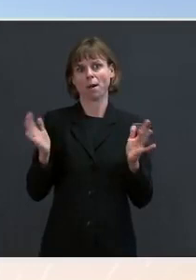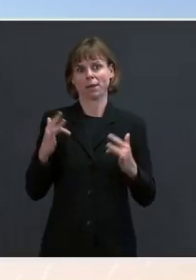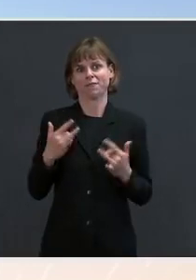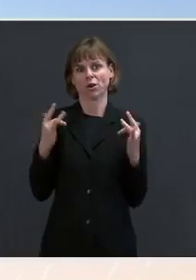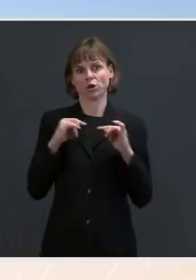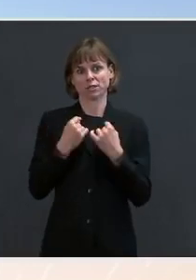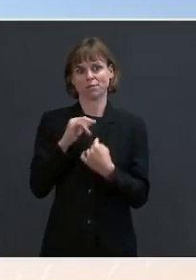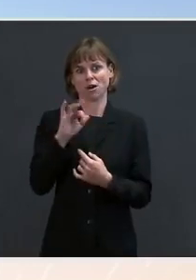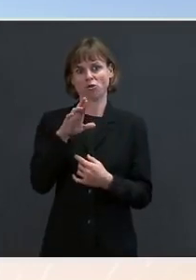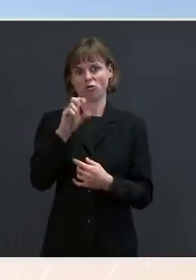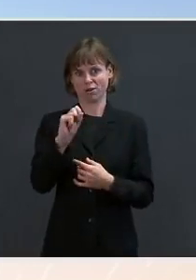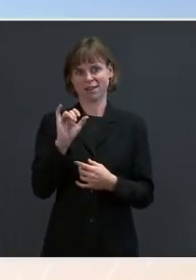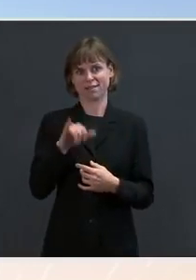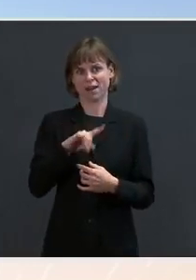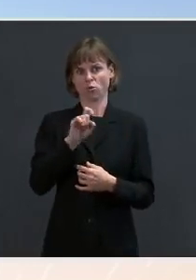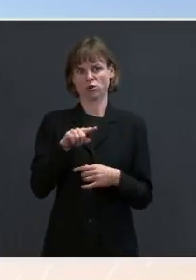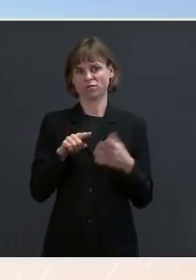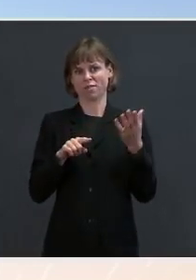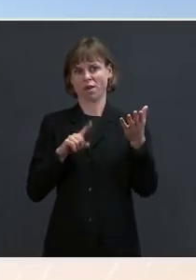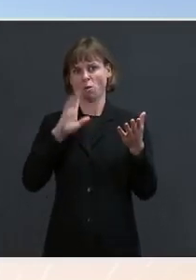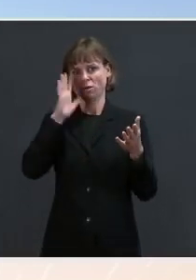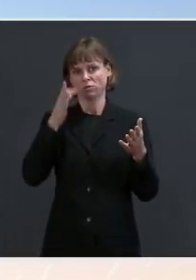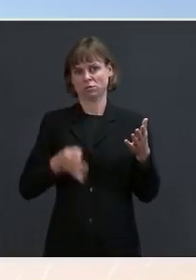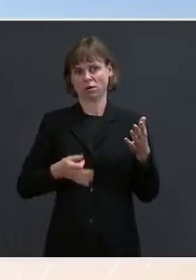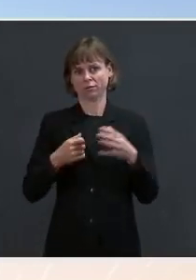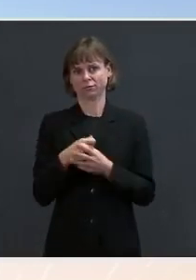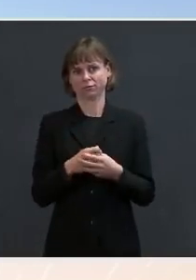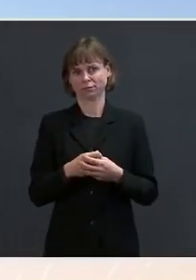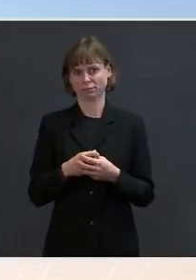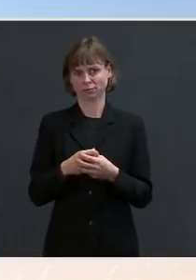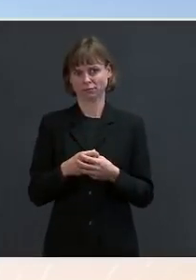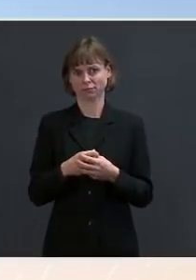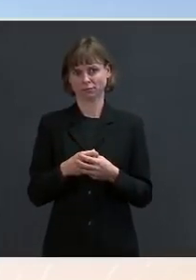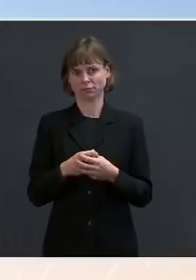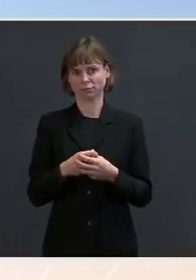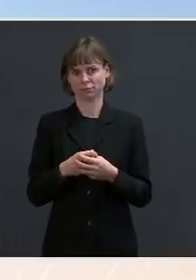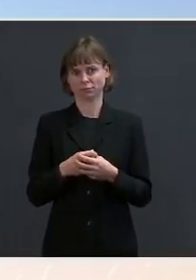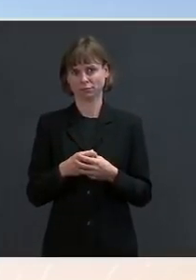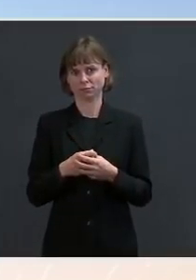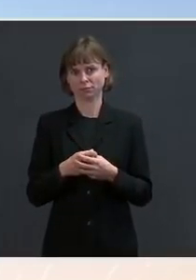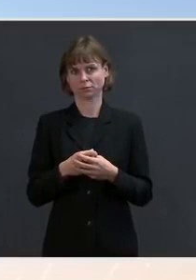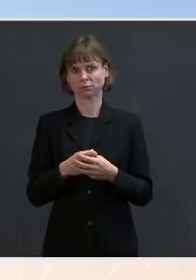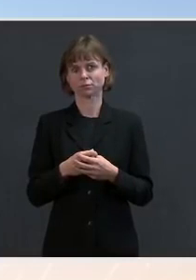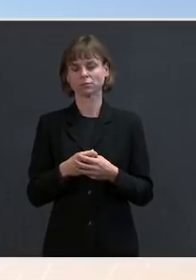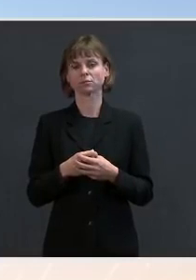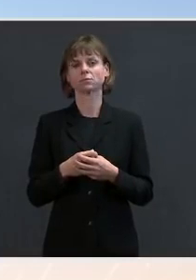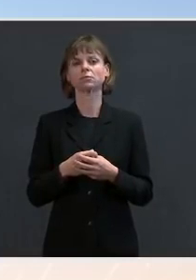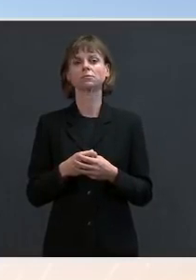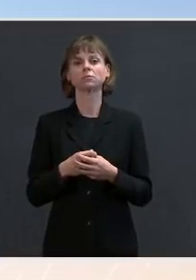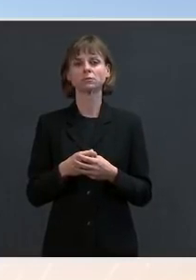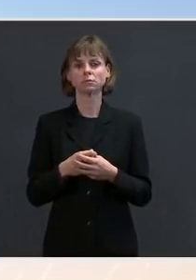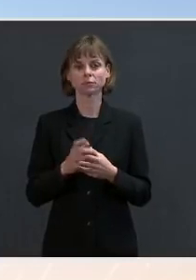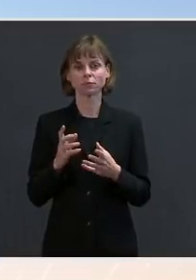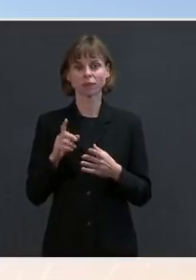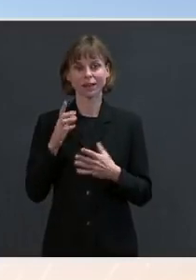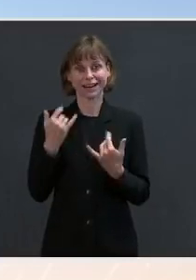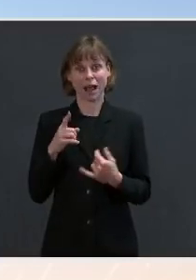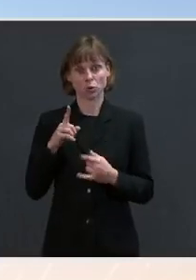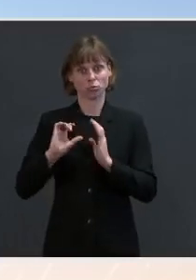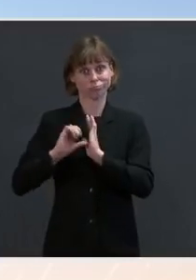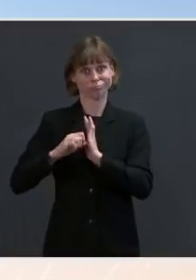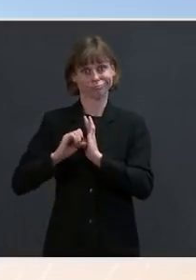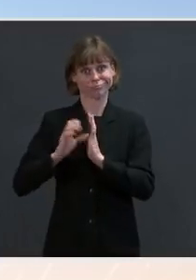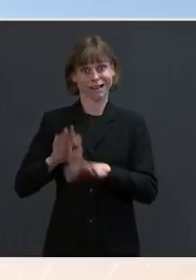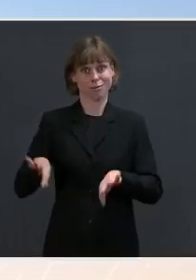that question, who would make that determination. Go ahead, Hans. Given the clear for importance you're placing on vaccinating teachers, I'm wondering if there's been